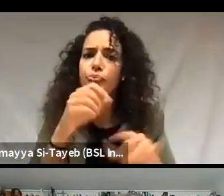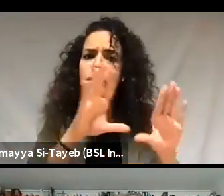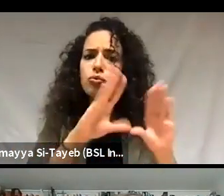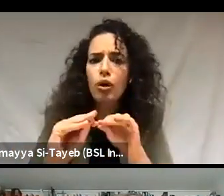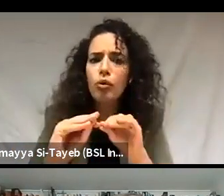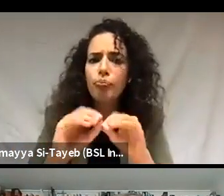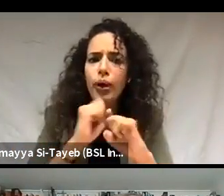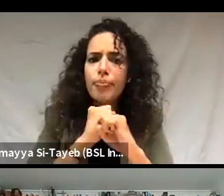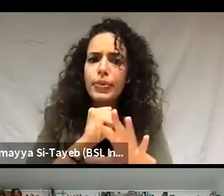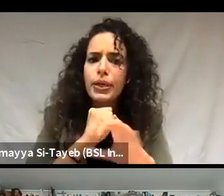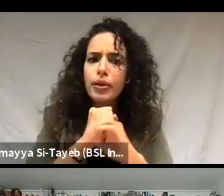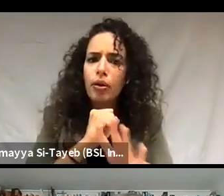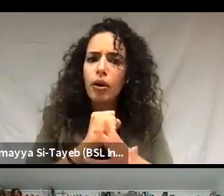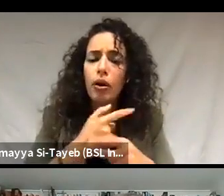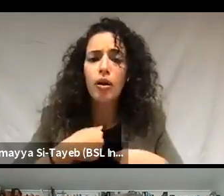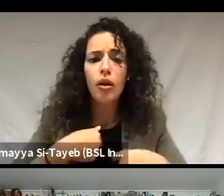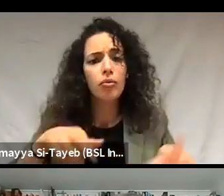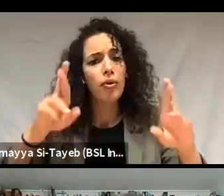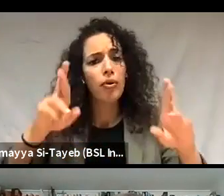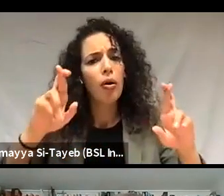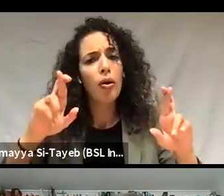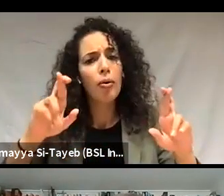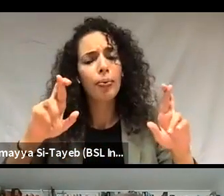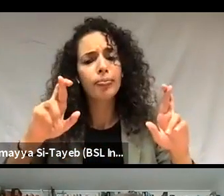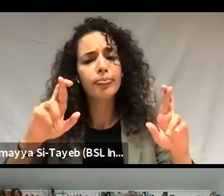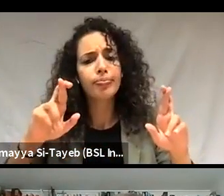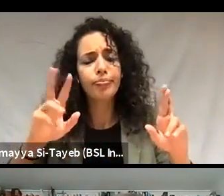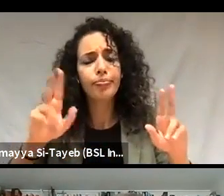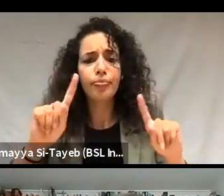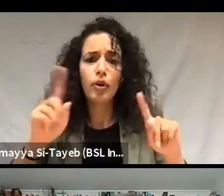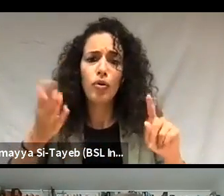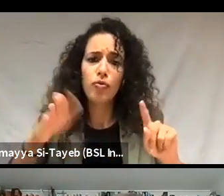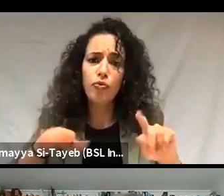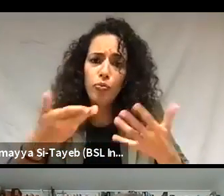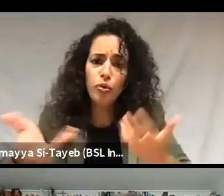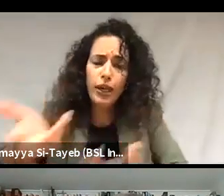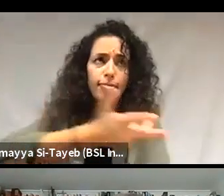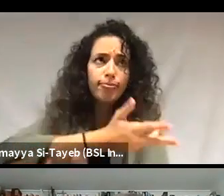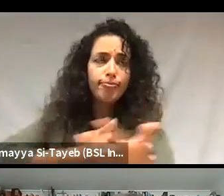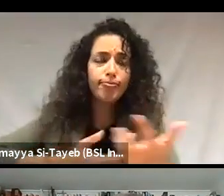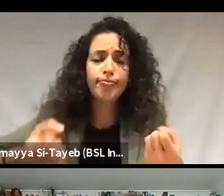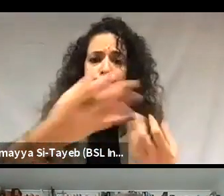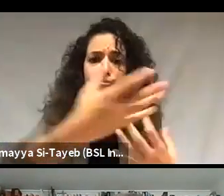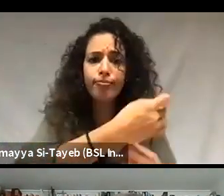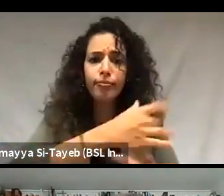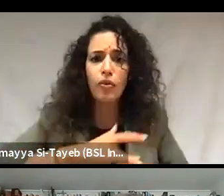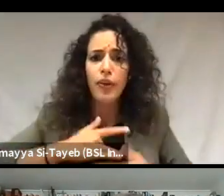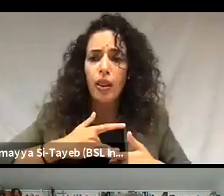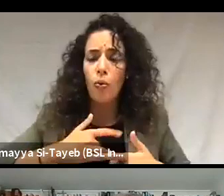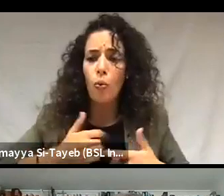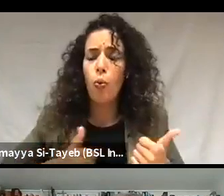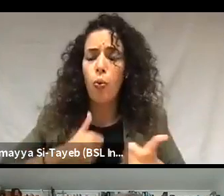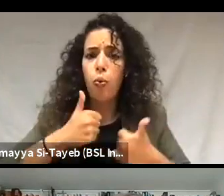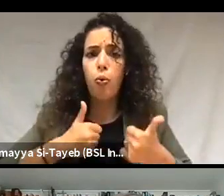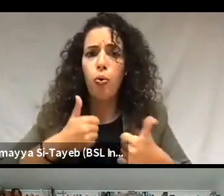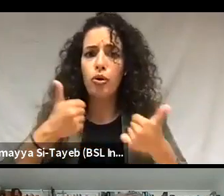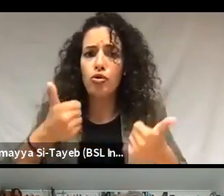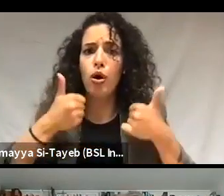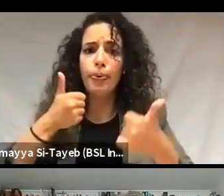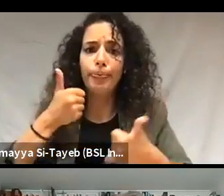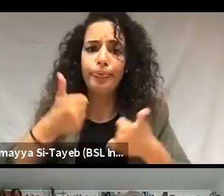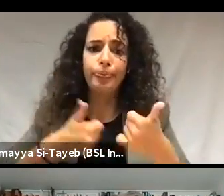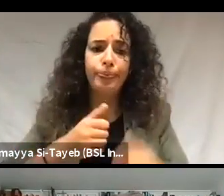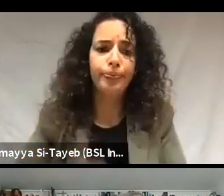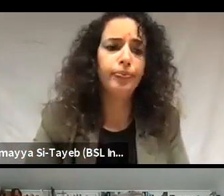I hope that, I mean, from what we heard today, it's really very, very encouraging and very positive. We've